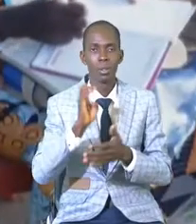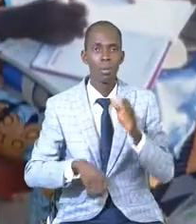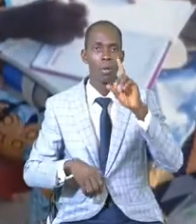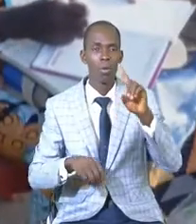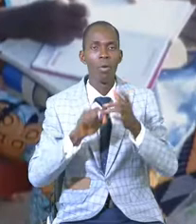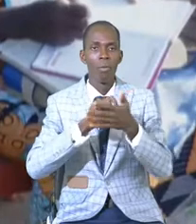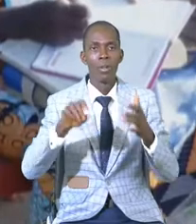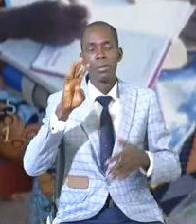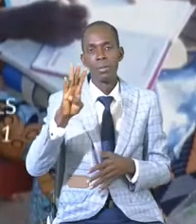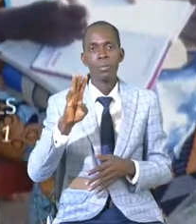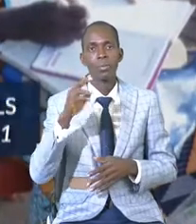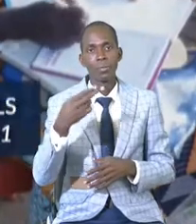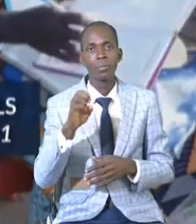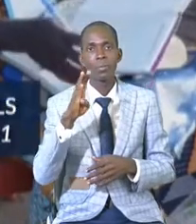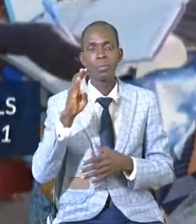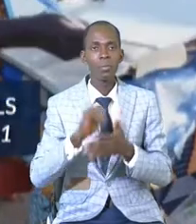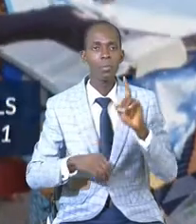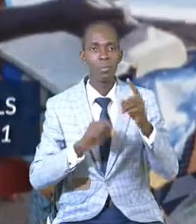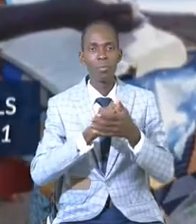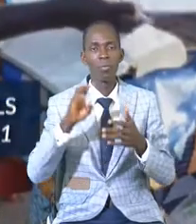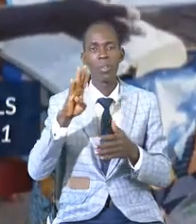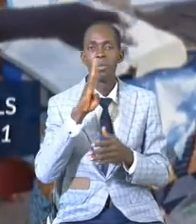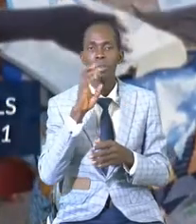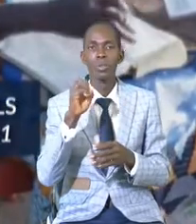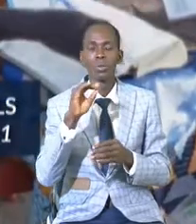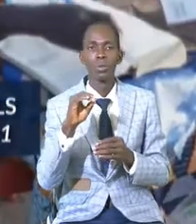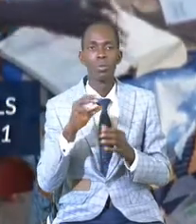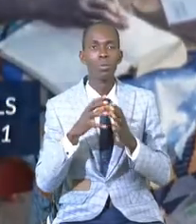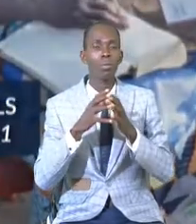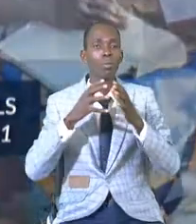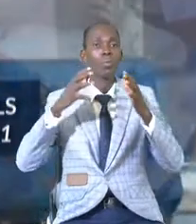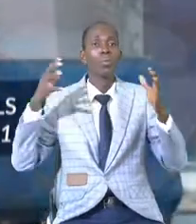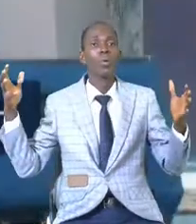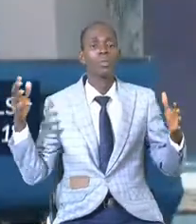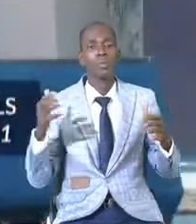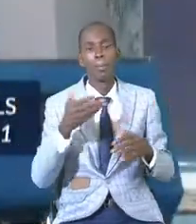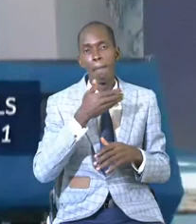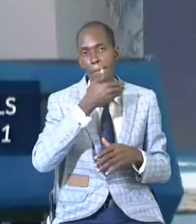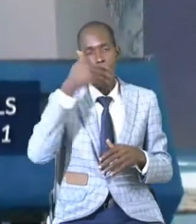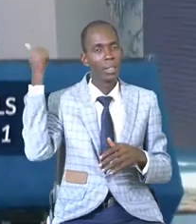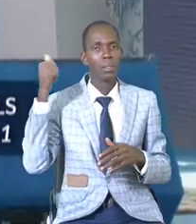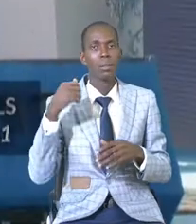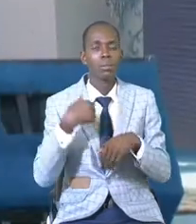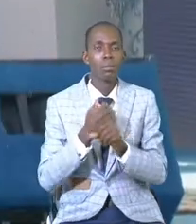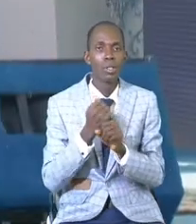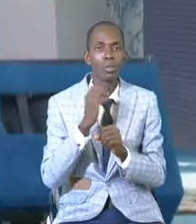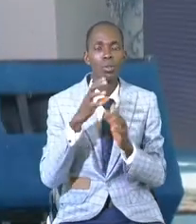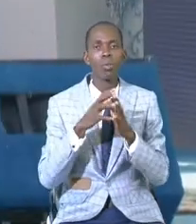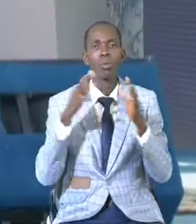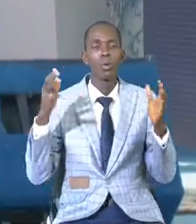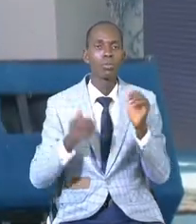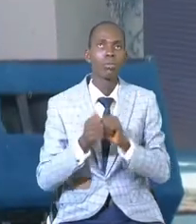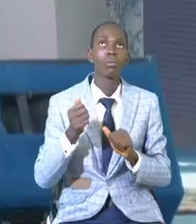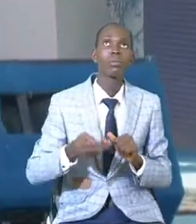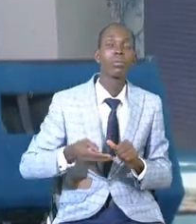4. Being made so much better, being made so much higher, being made so much greater,